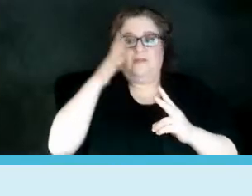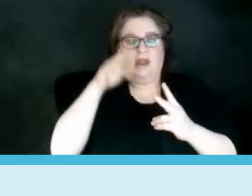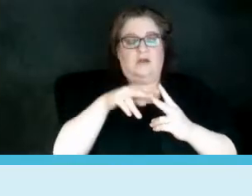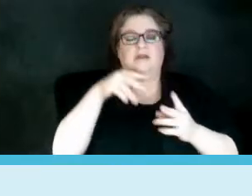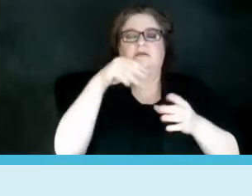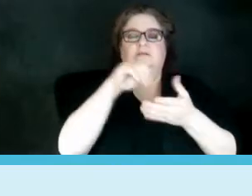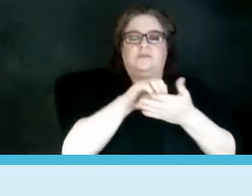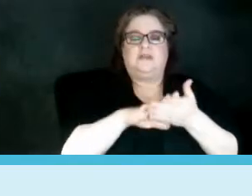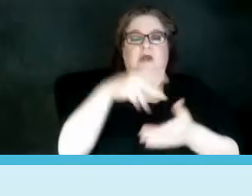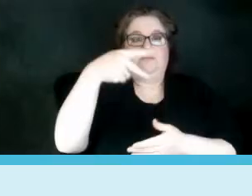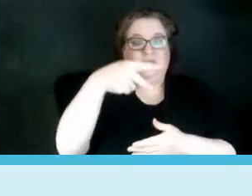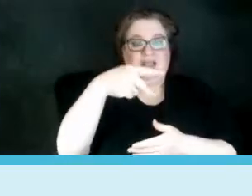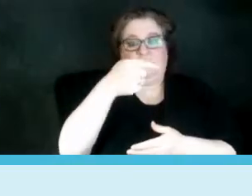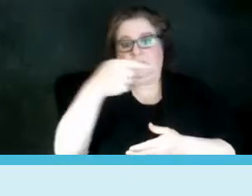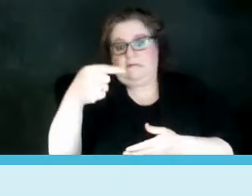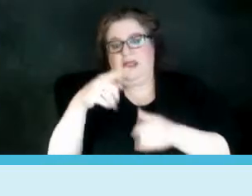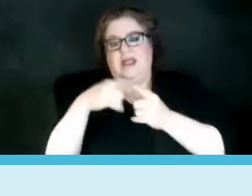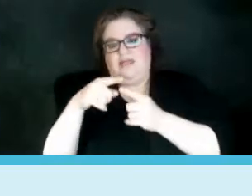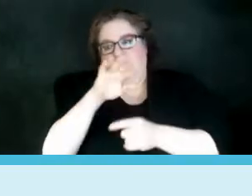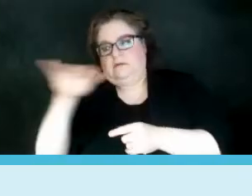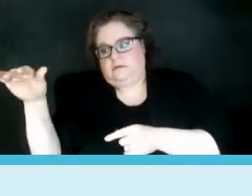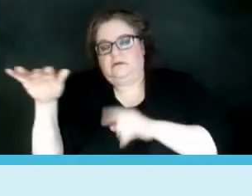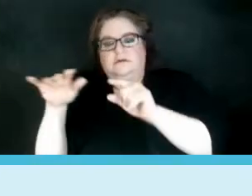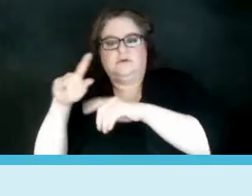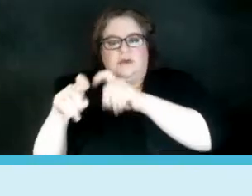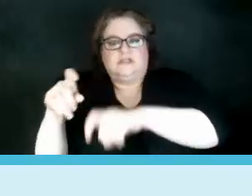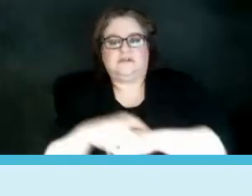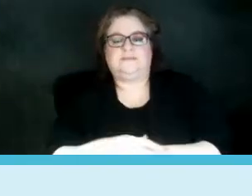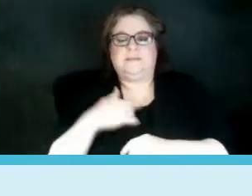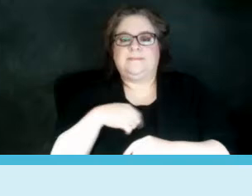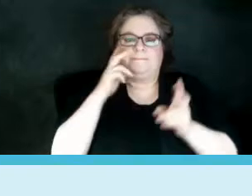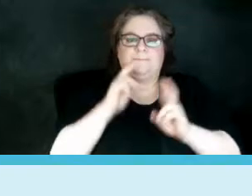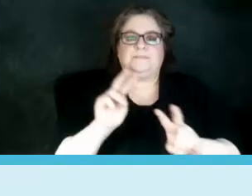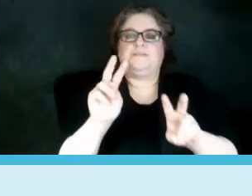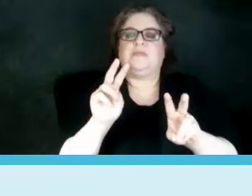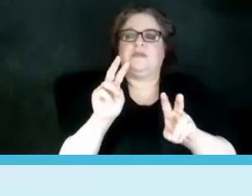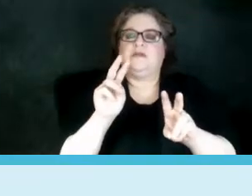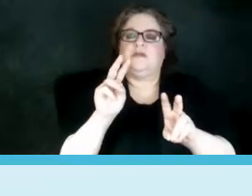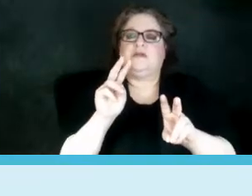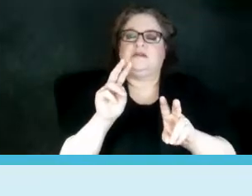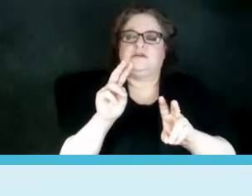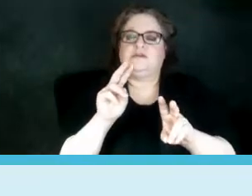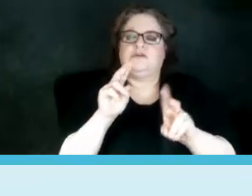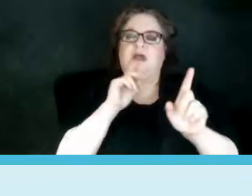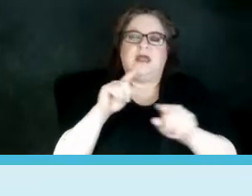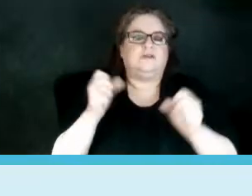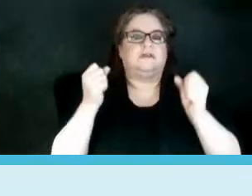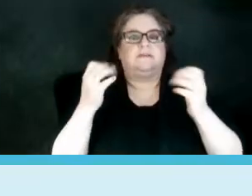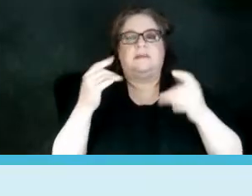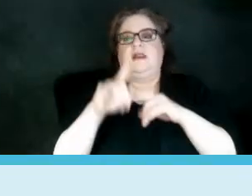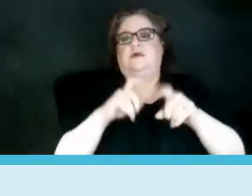your question. And we're looking forward to getting to as many questions as possible